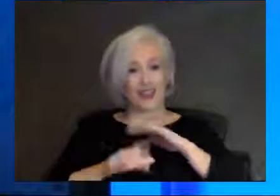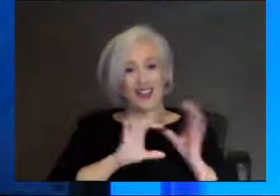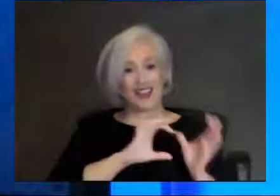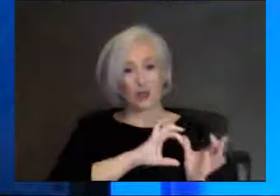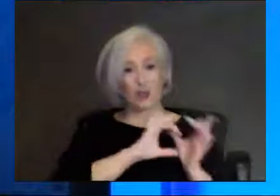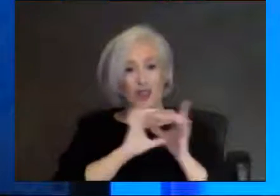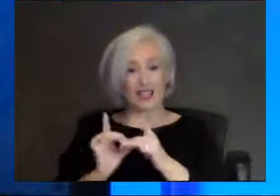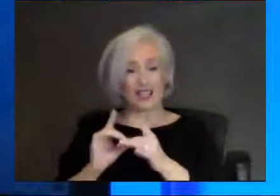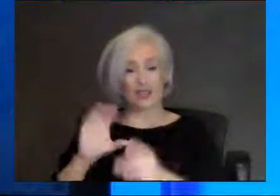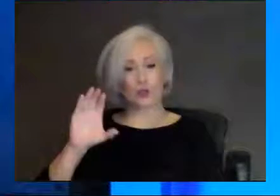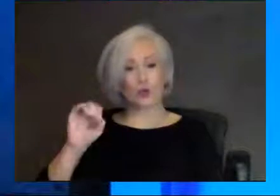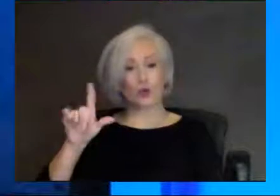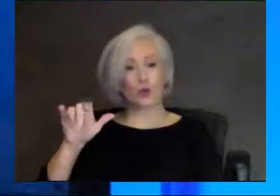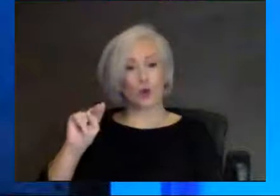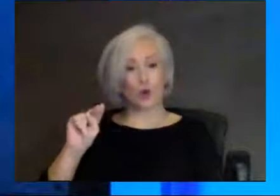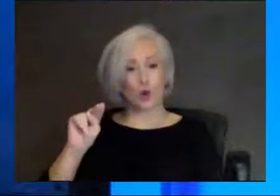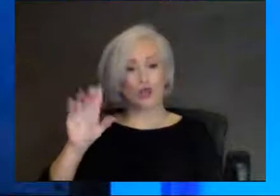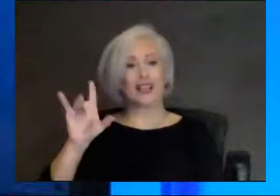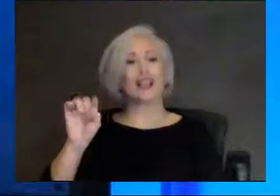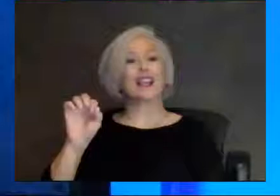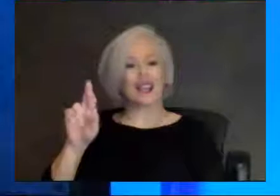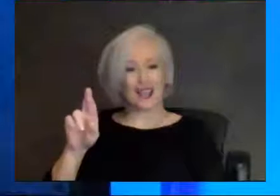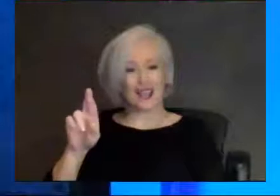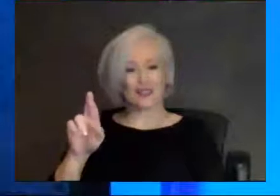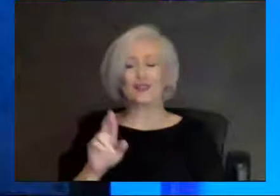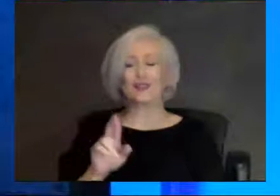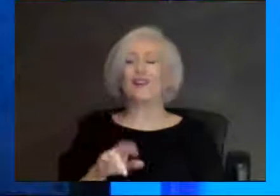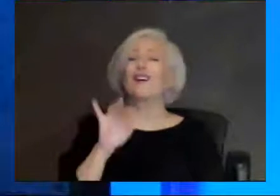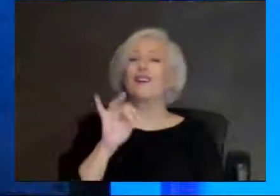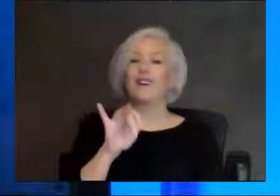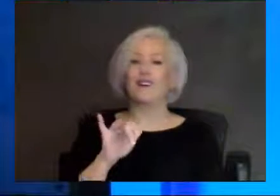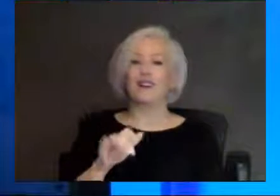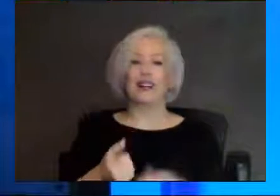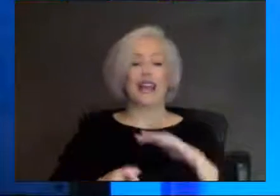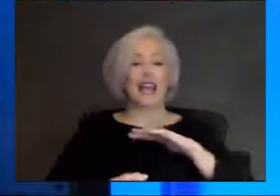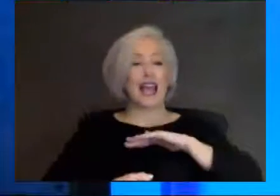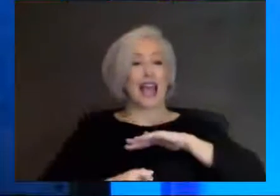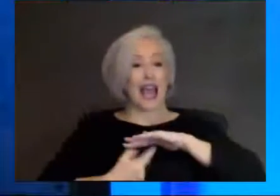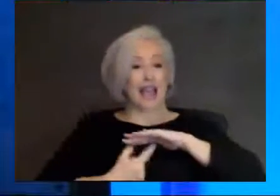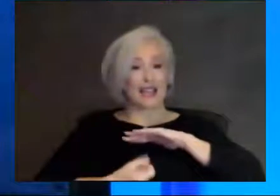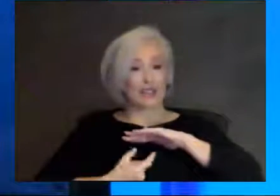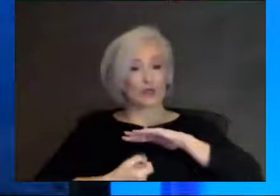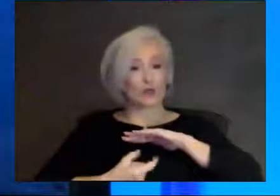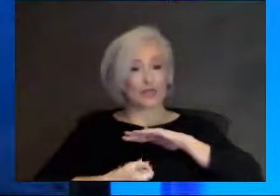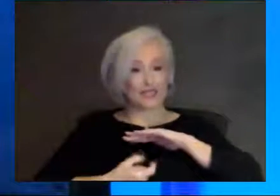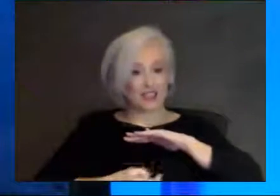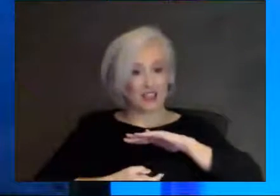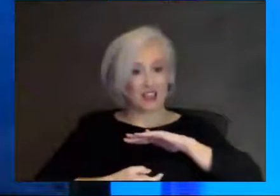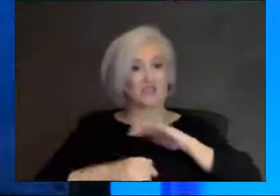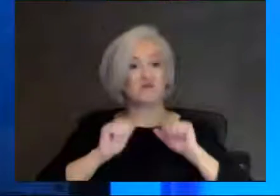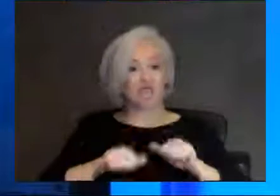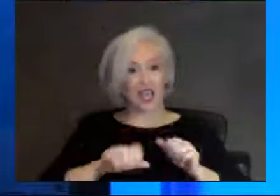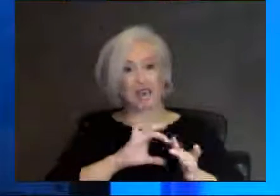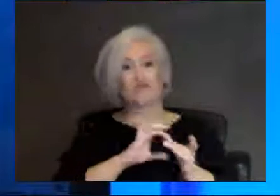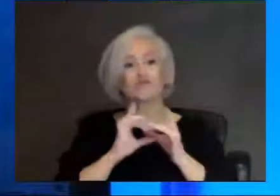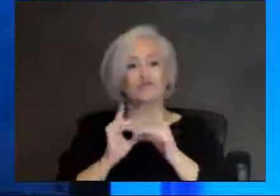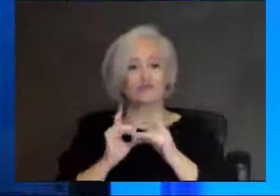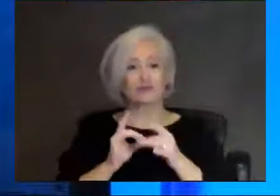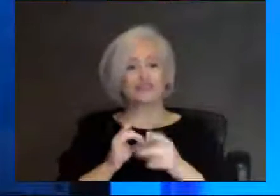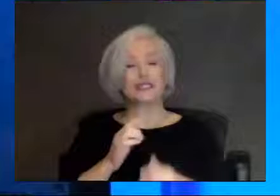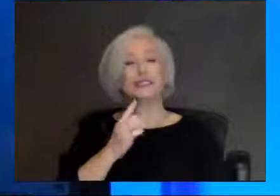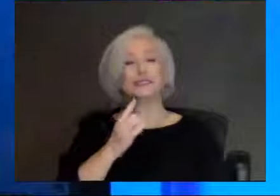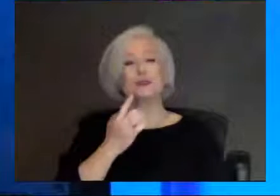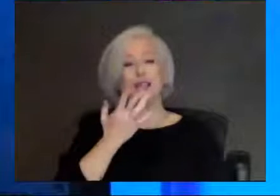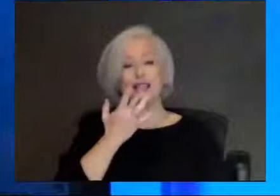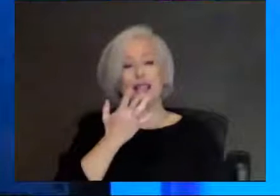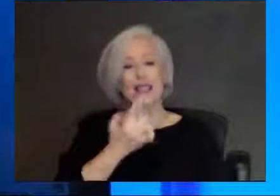it's a very interesting question. So acid reflux have connection with bitter taste because you get acid put in your mouth, and acid is bitter,